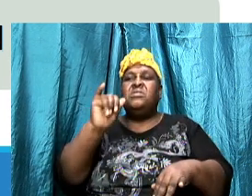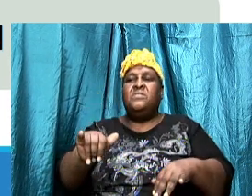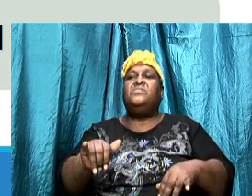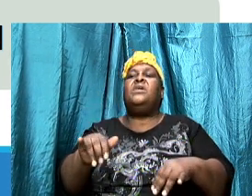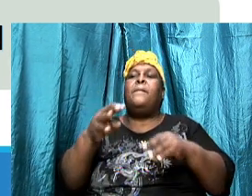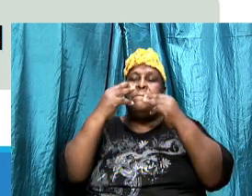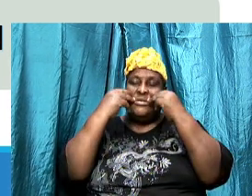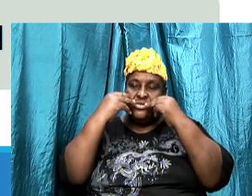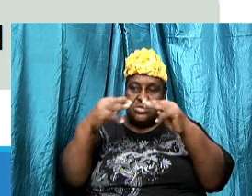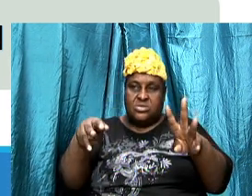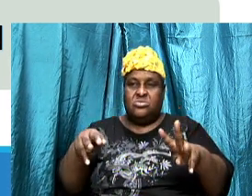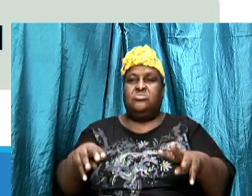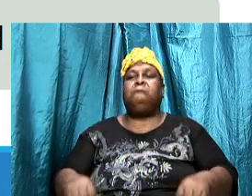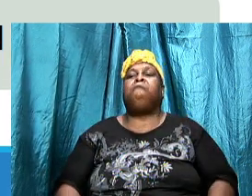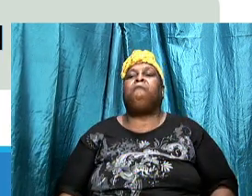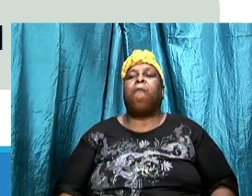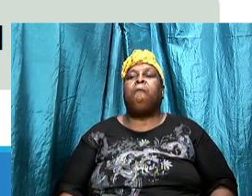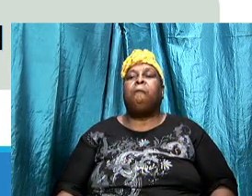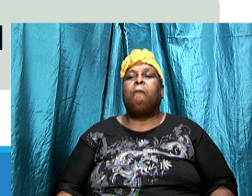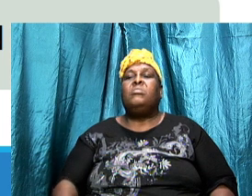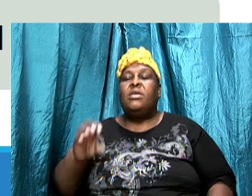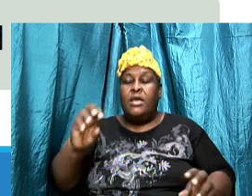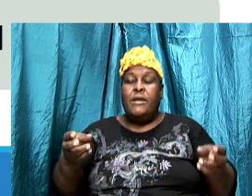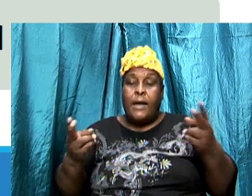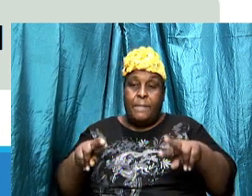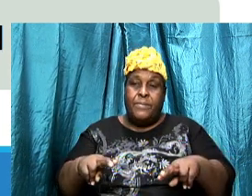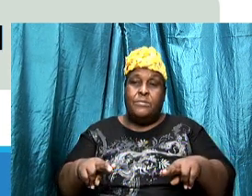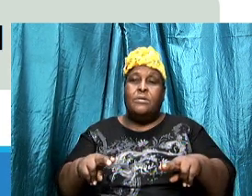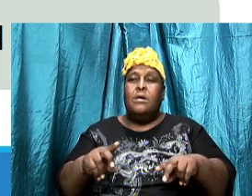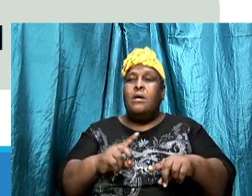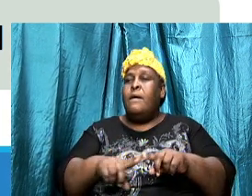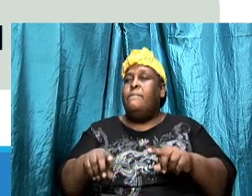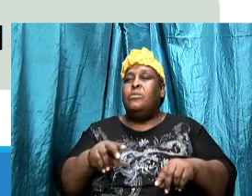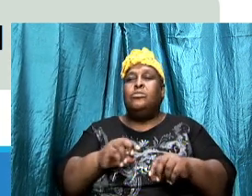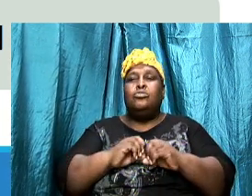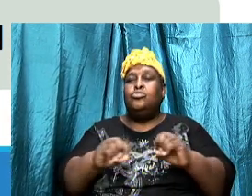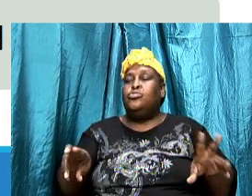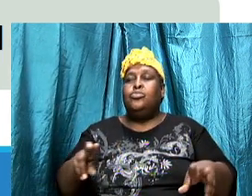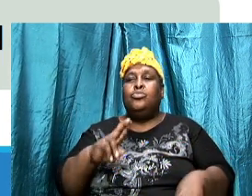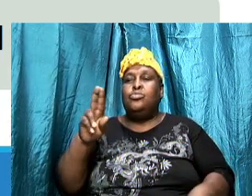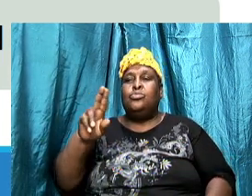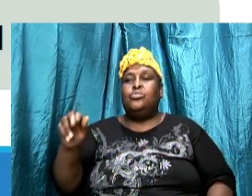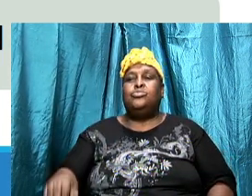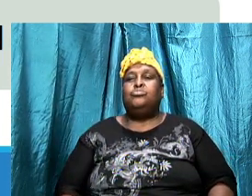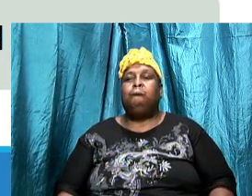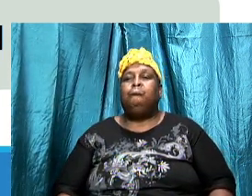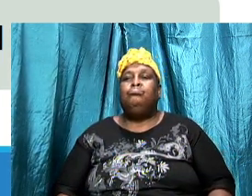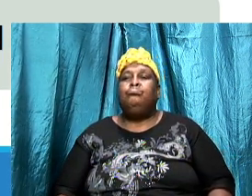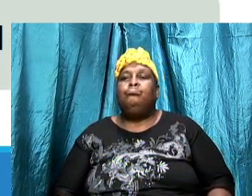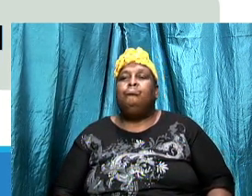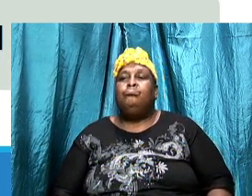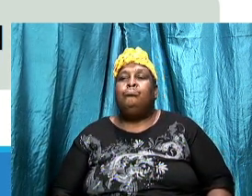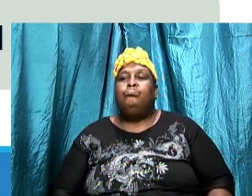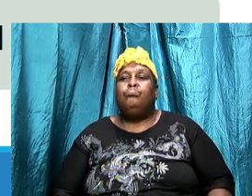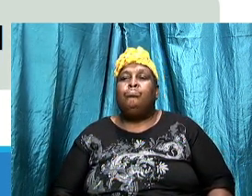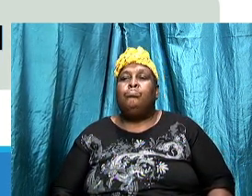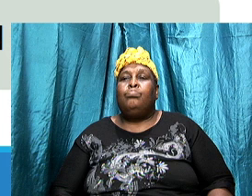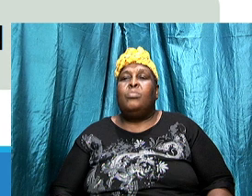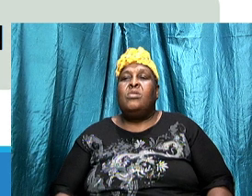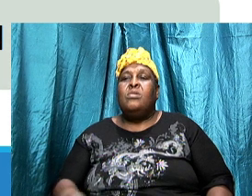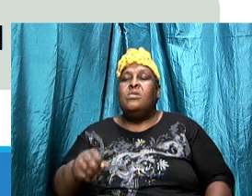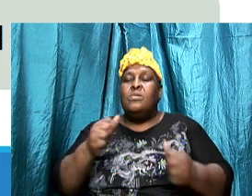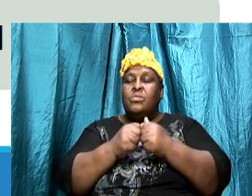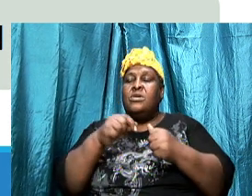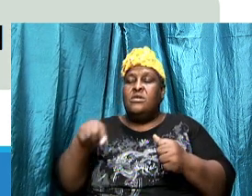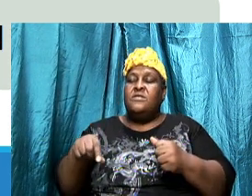up and provide the interpretation. And so interpretation of tongue is the other gift that we're looking at. And with this